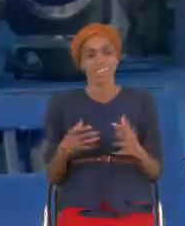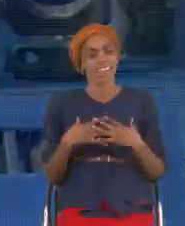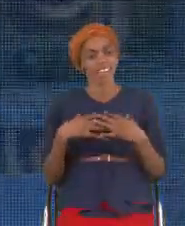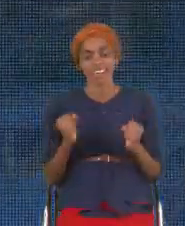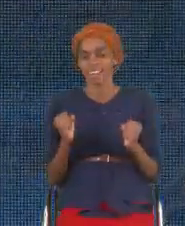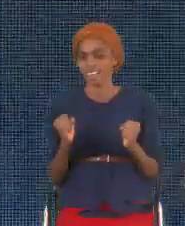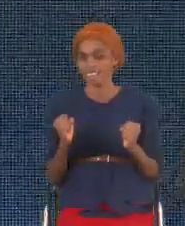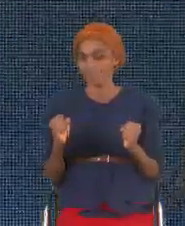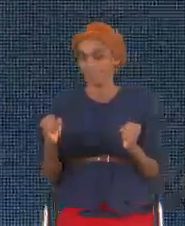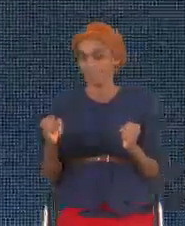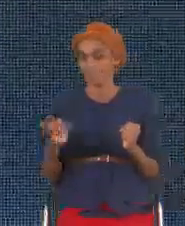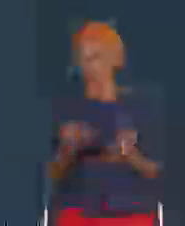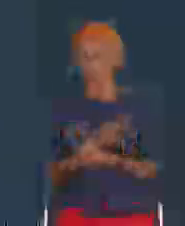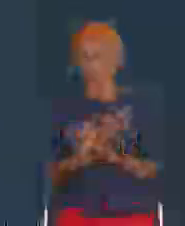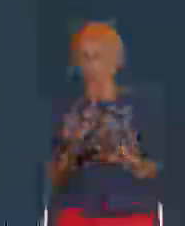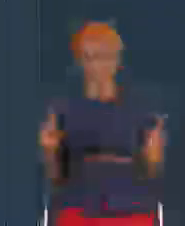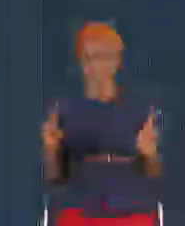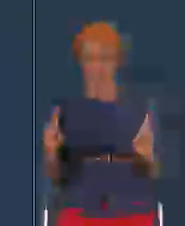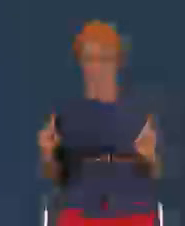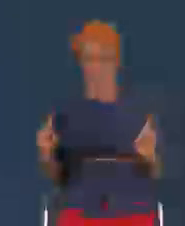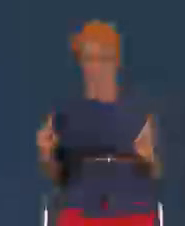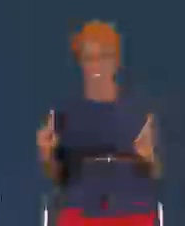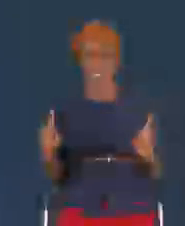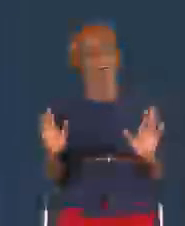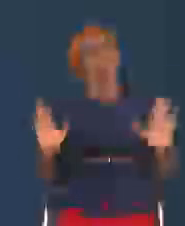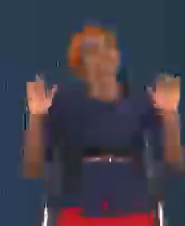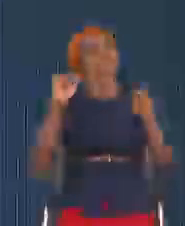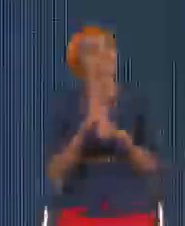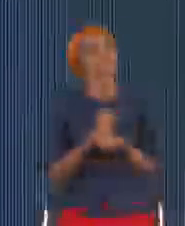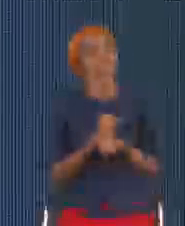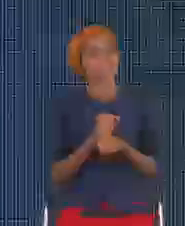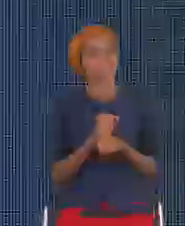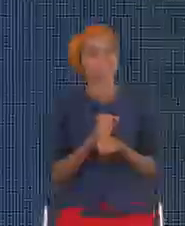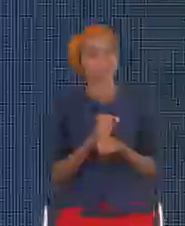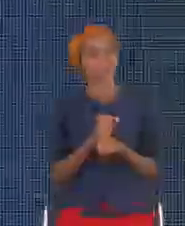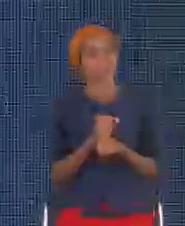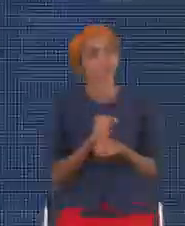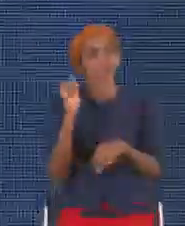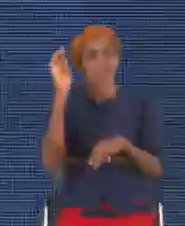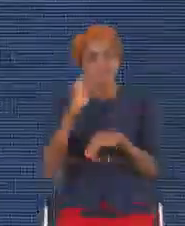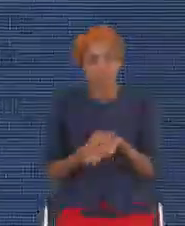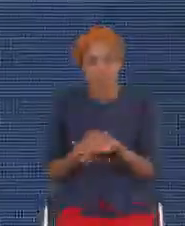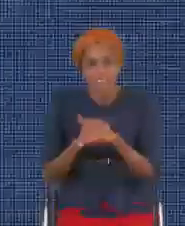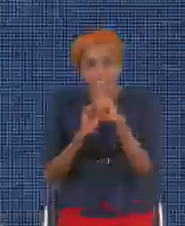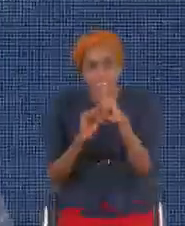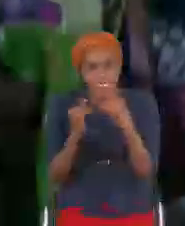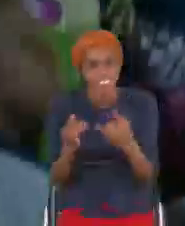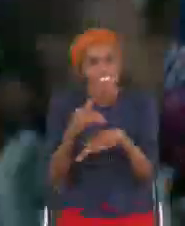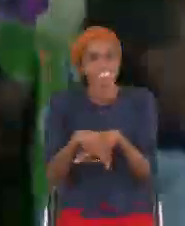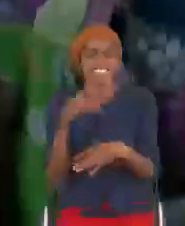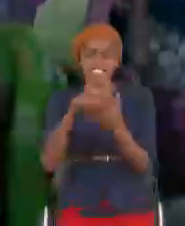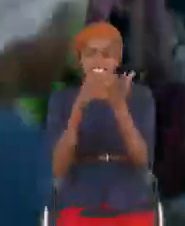Healing. Deliverance. Miracle. Upon you tonight there in